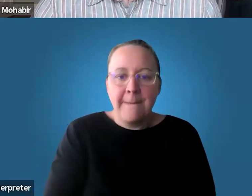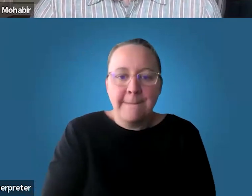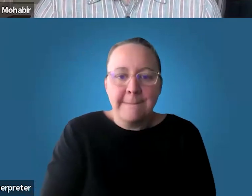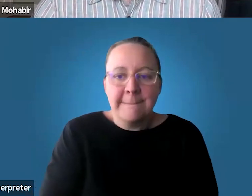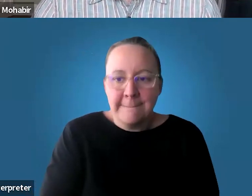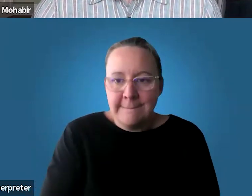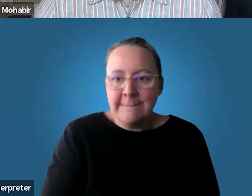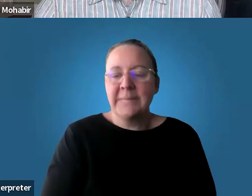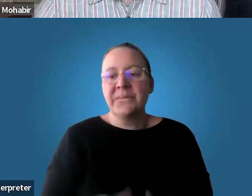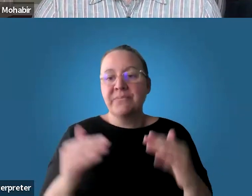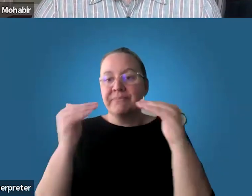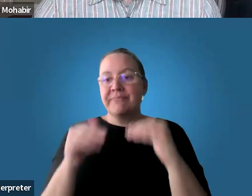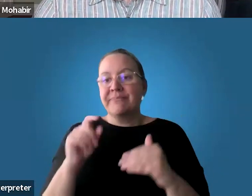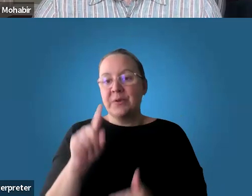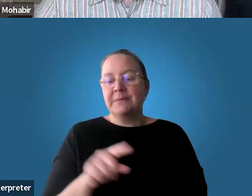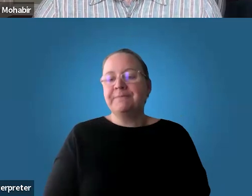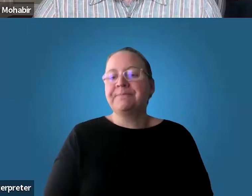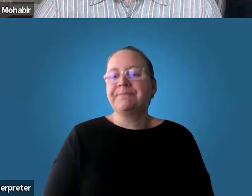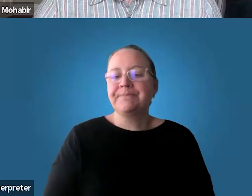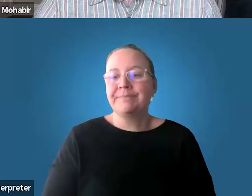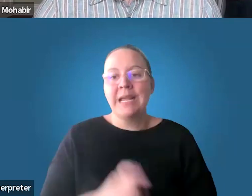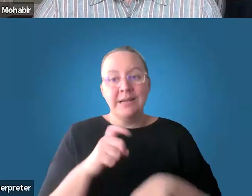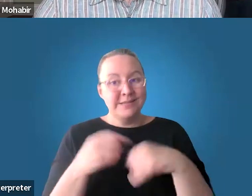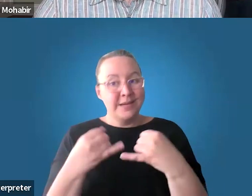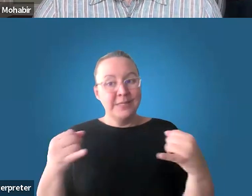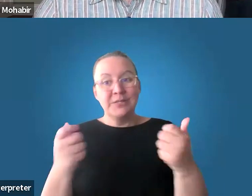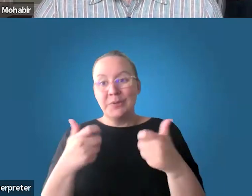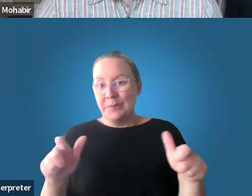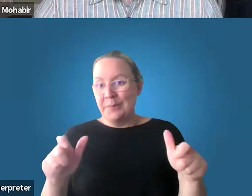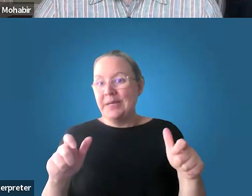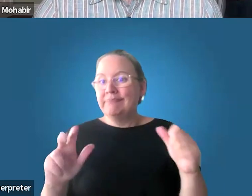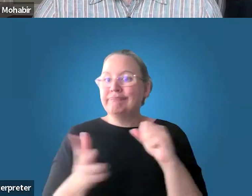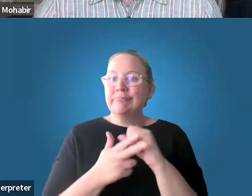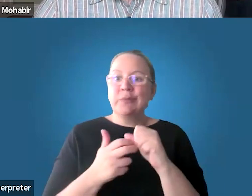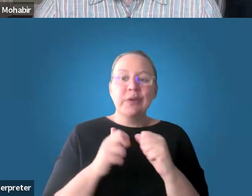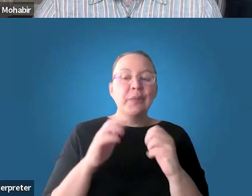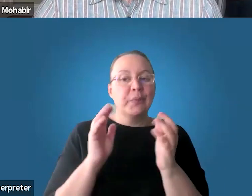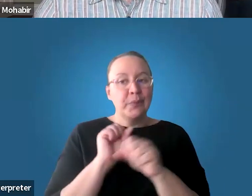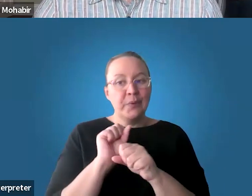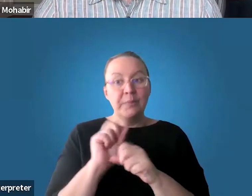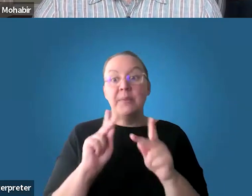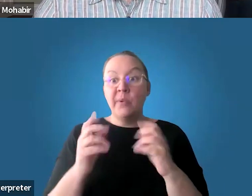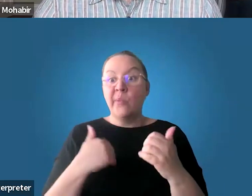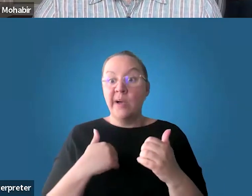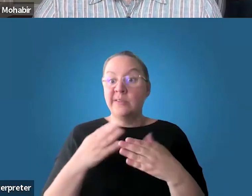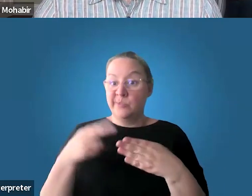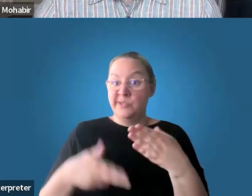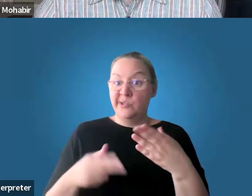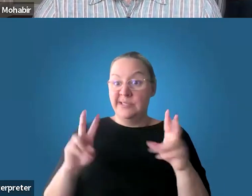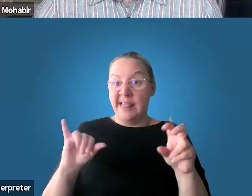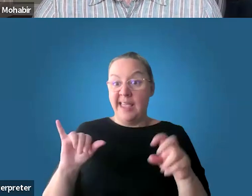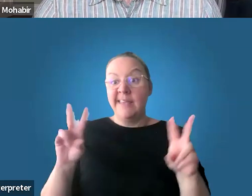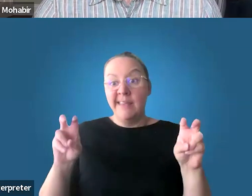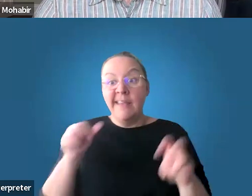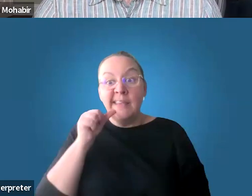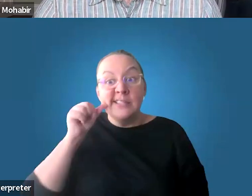All right, our next question is from Melissa. Timelines are a big tension with narrative work. People want results yesterday, but or